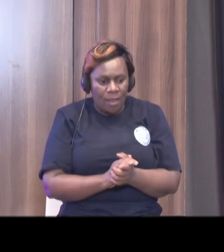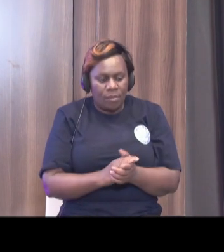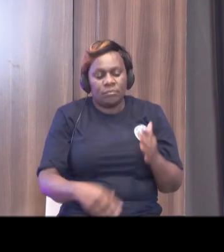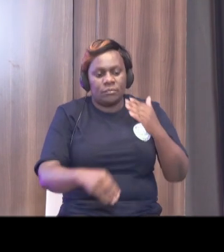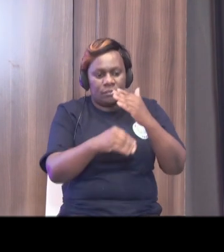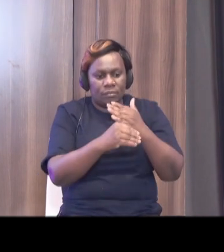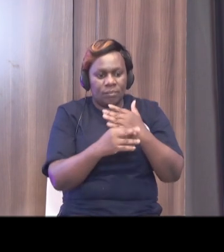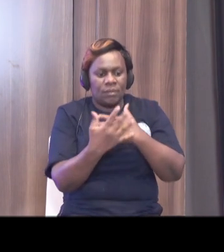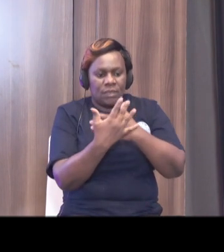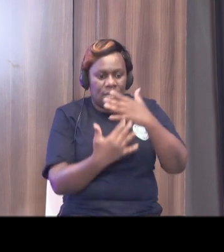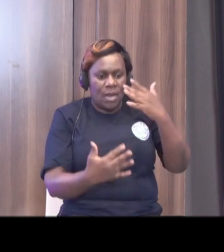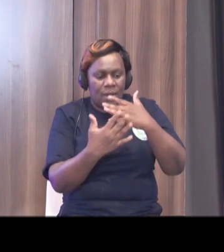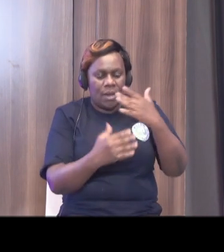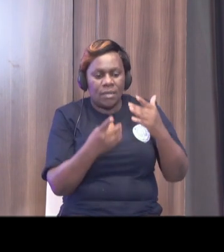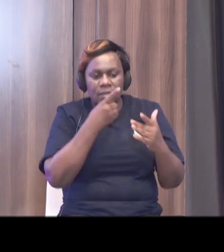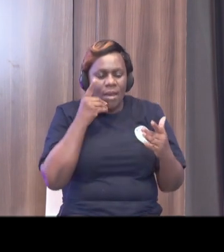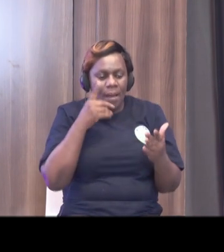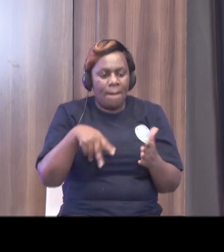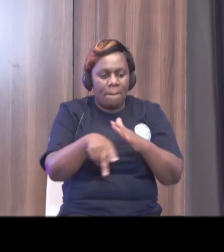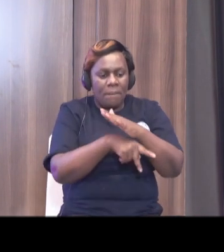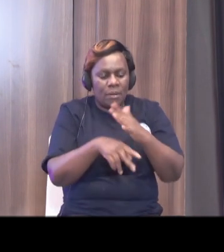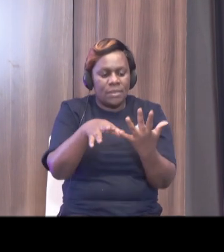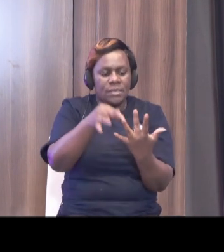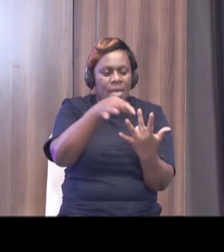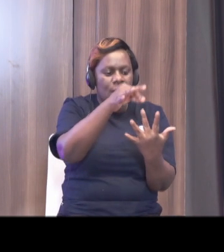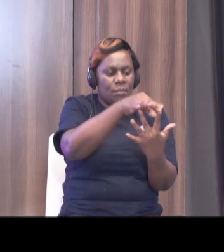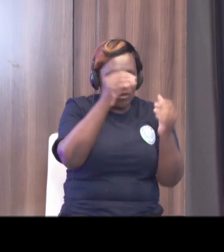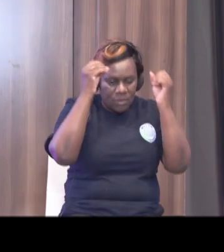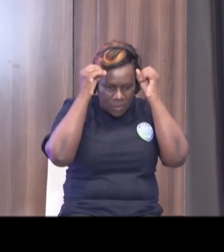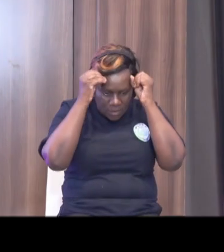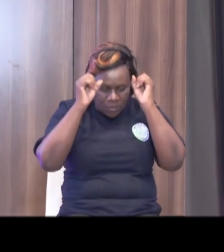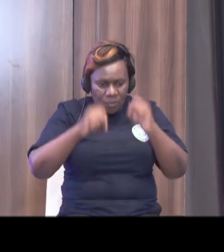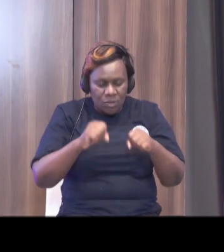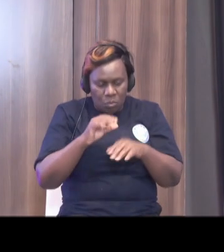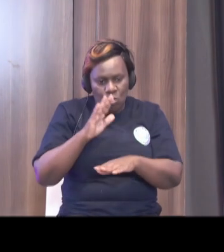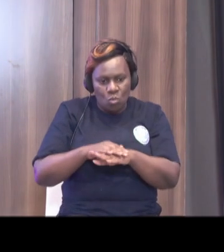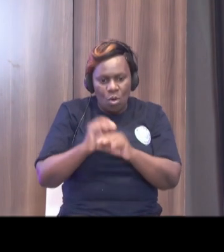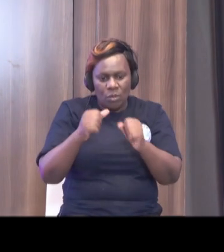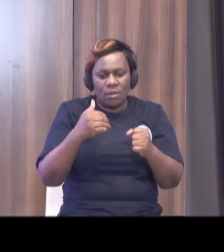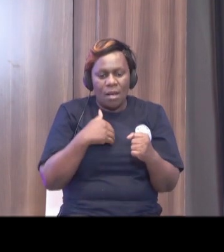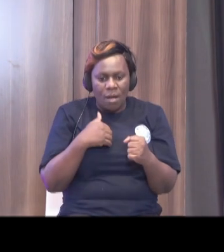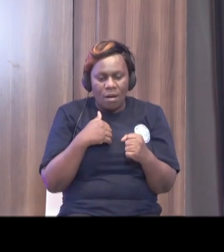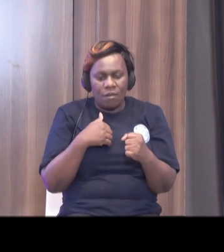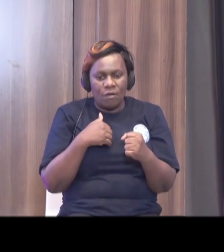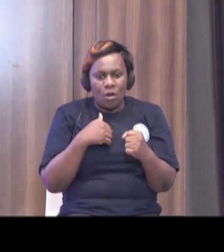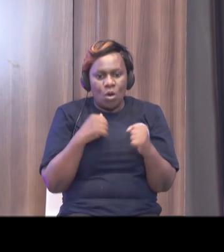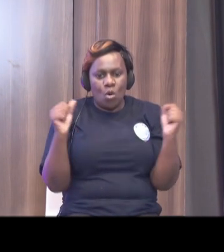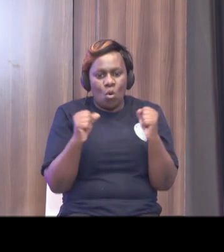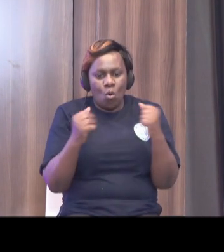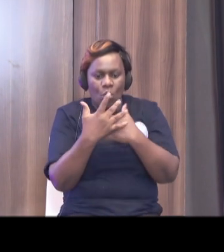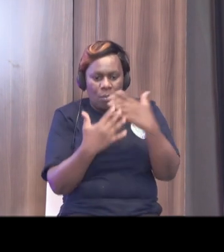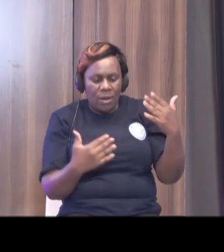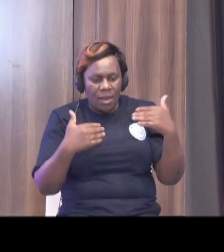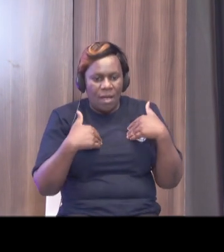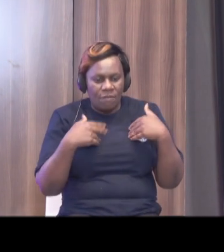Additionally, the dried blood spot is the primary sample in this study, and it would have been ideal if we could have to collect cord blood. Still, we